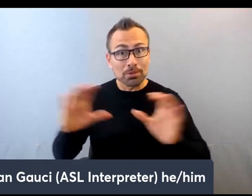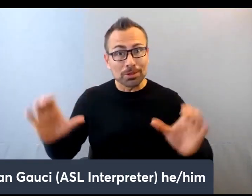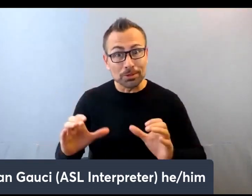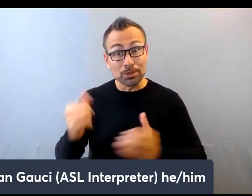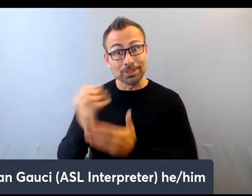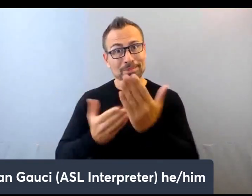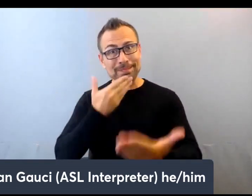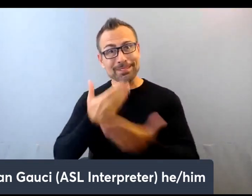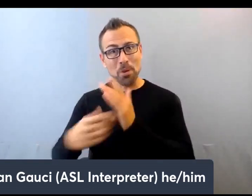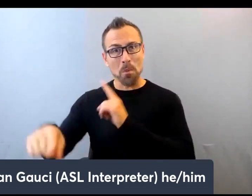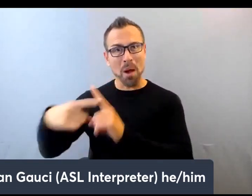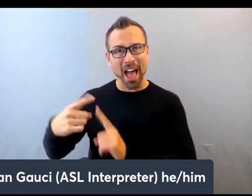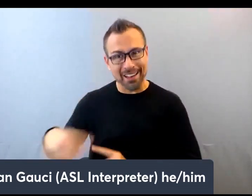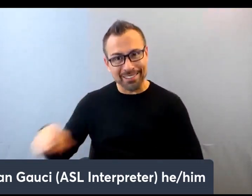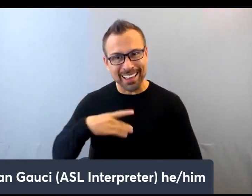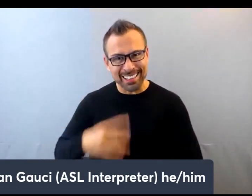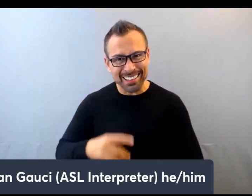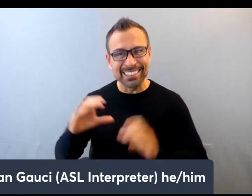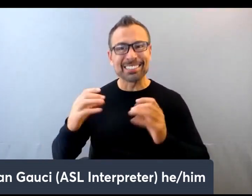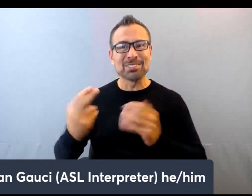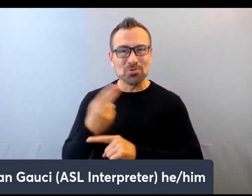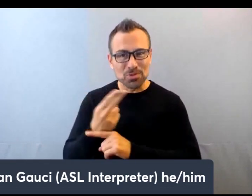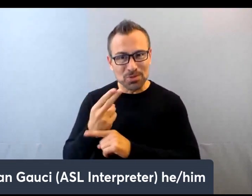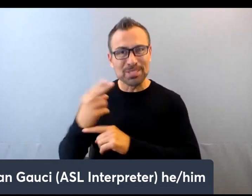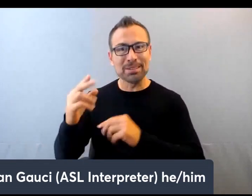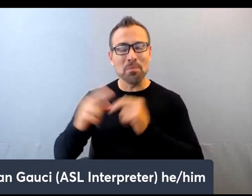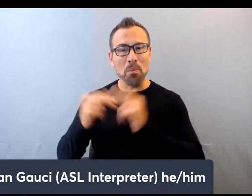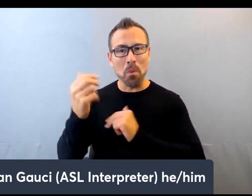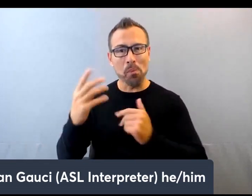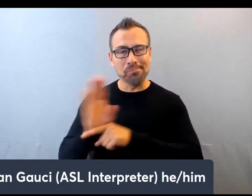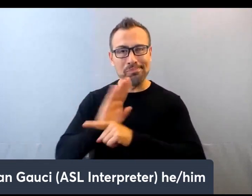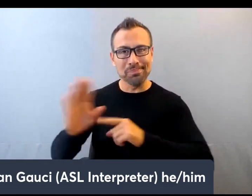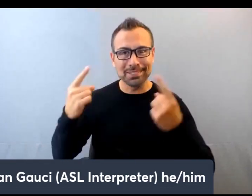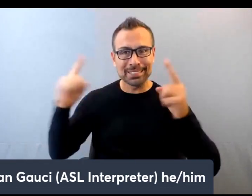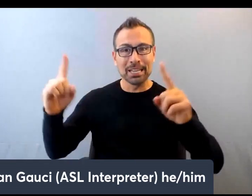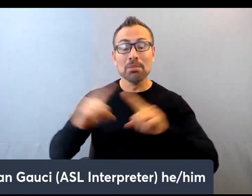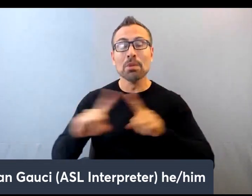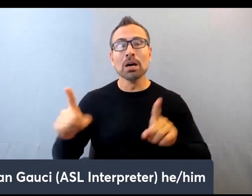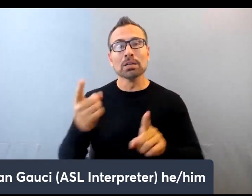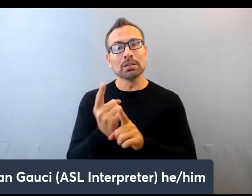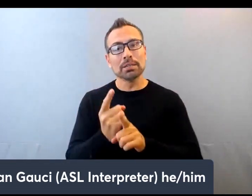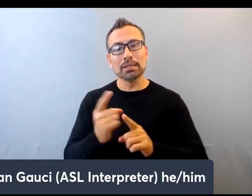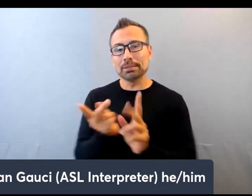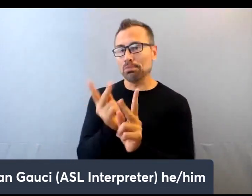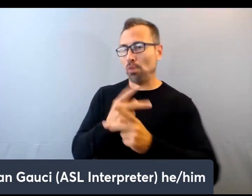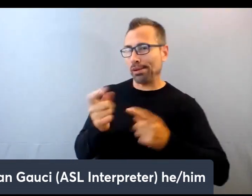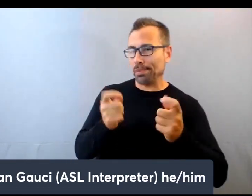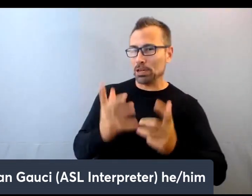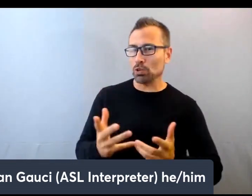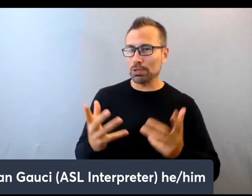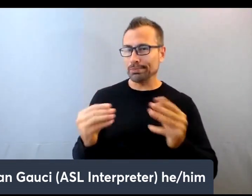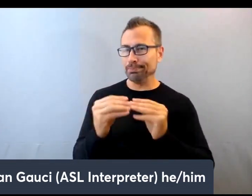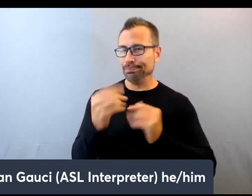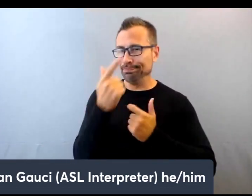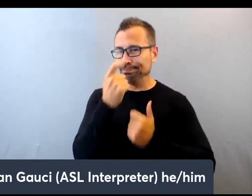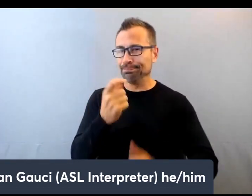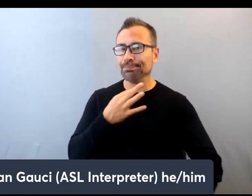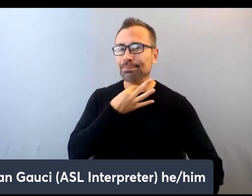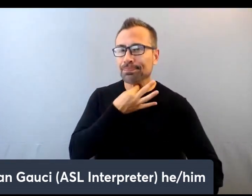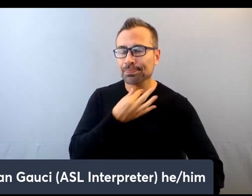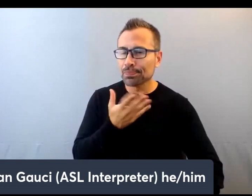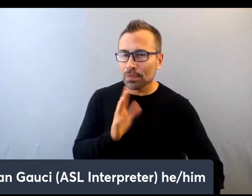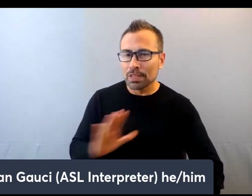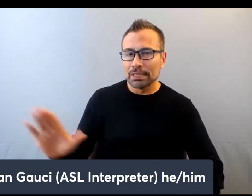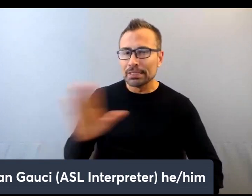and use and are building successful businesses on top of. But as a product manager, what is often more interesting is the feedback